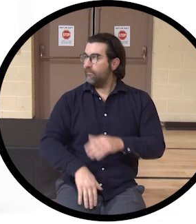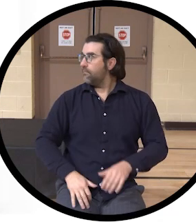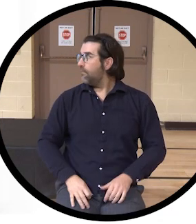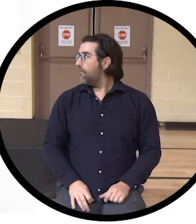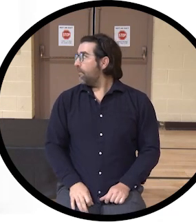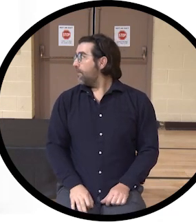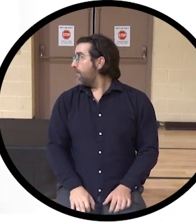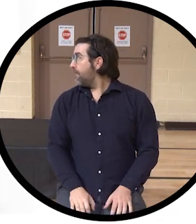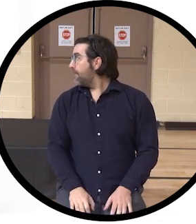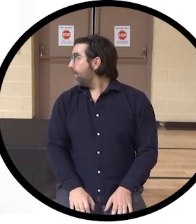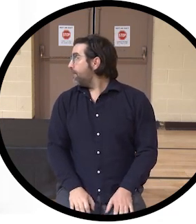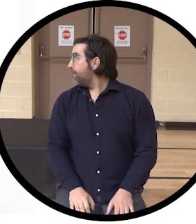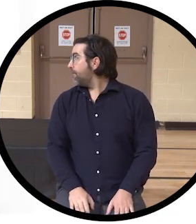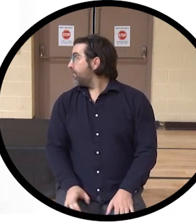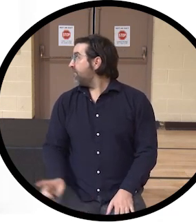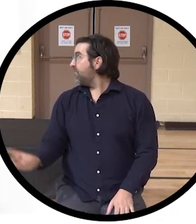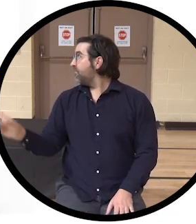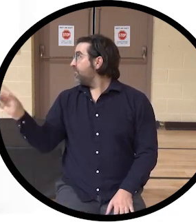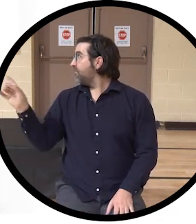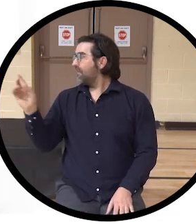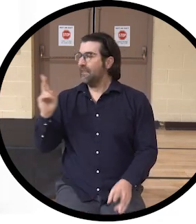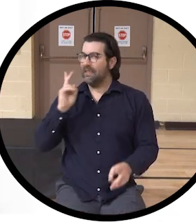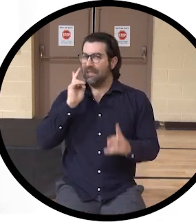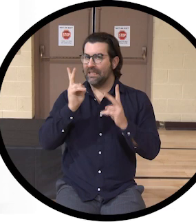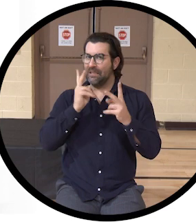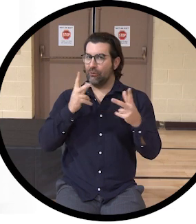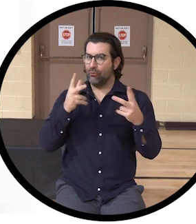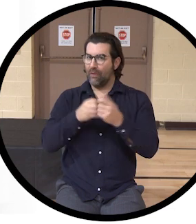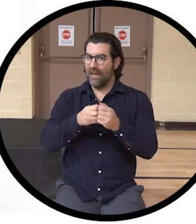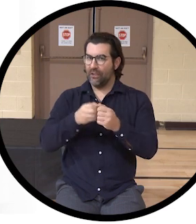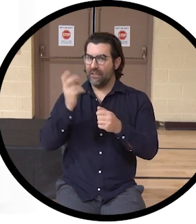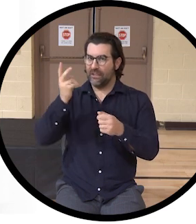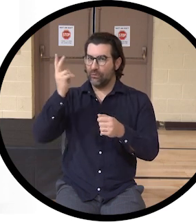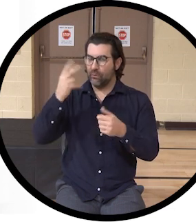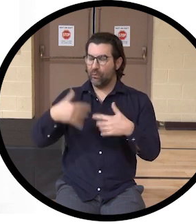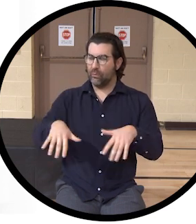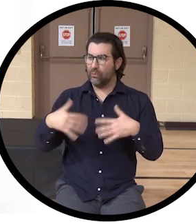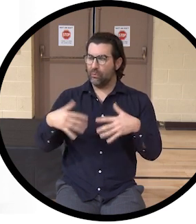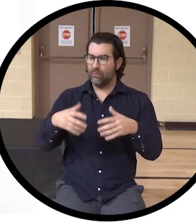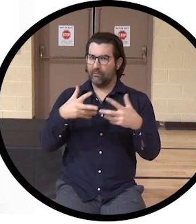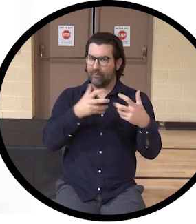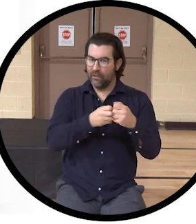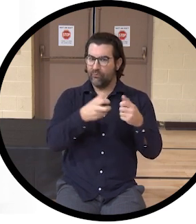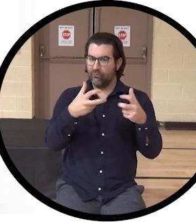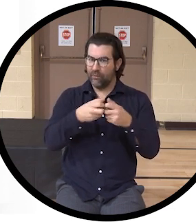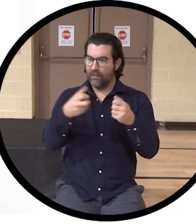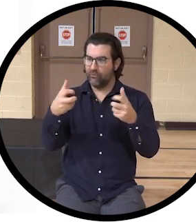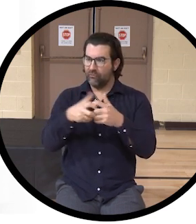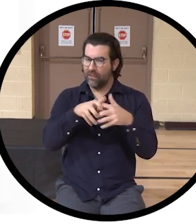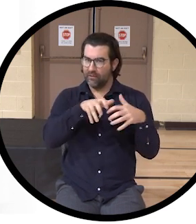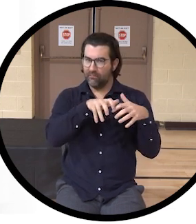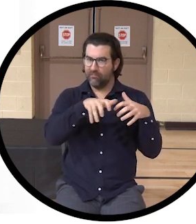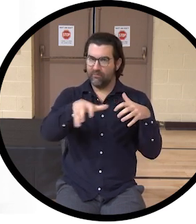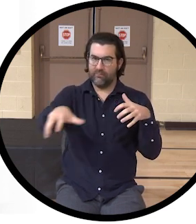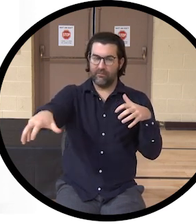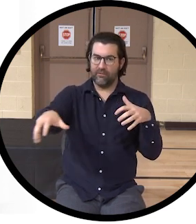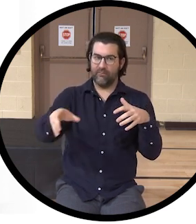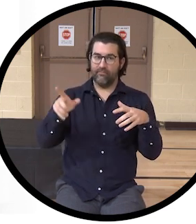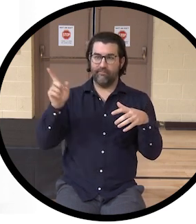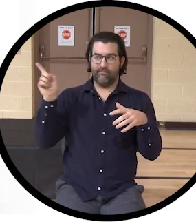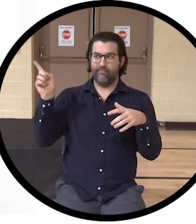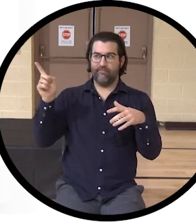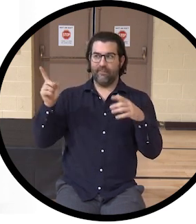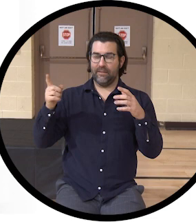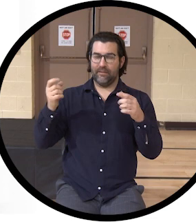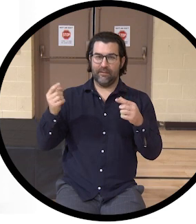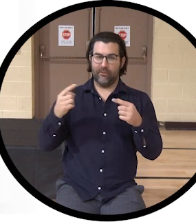I think it's important to set this up by looking at the crash history. There's a lot of crashes here. It's no wonder that this ended up on our high